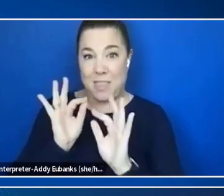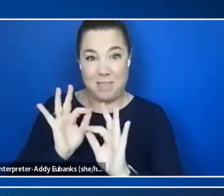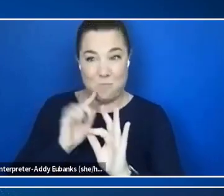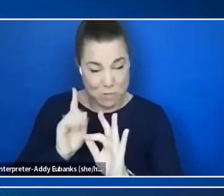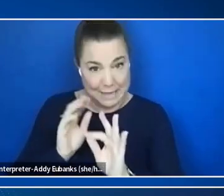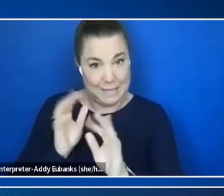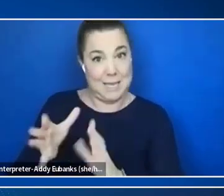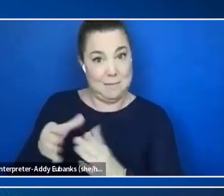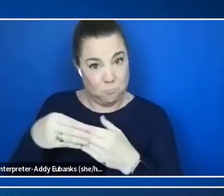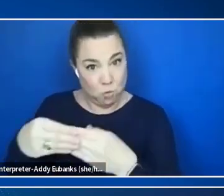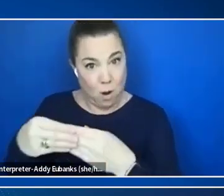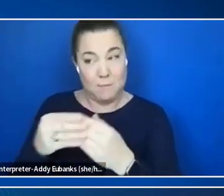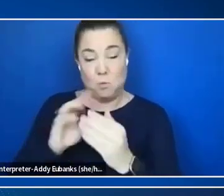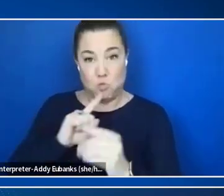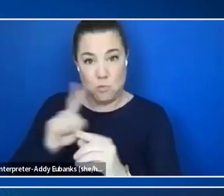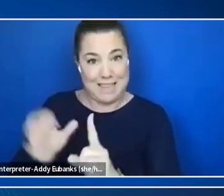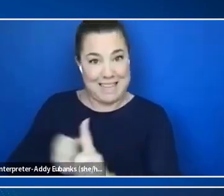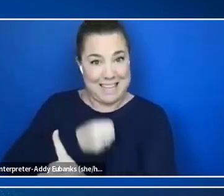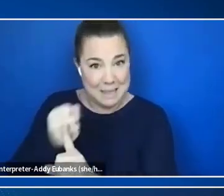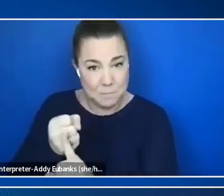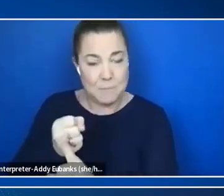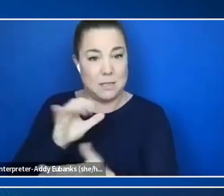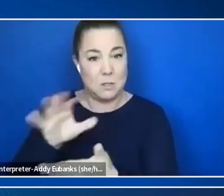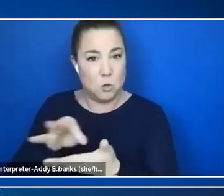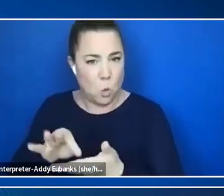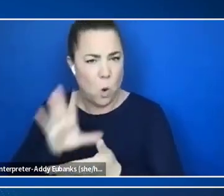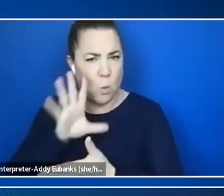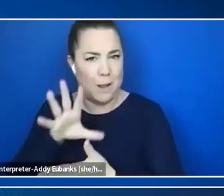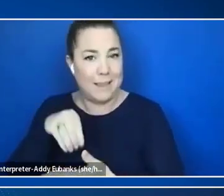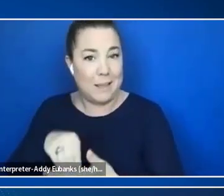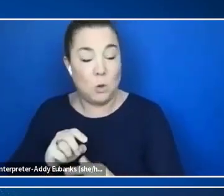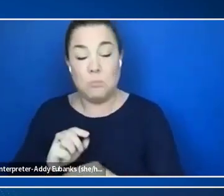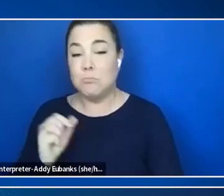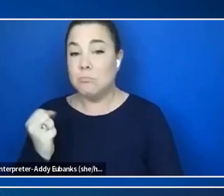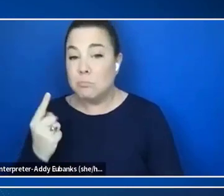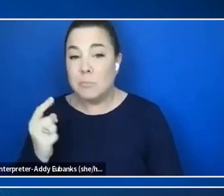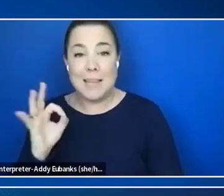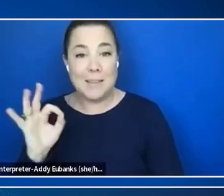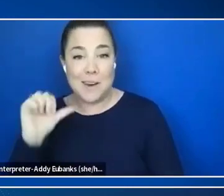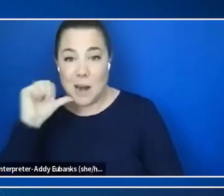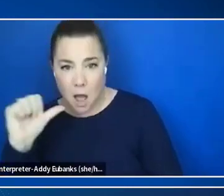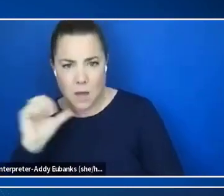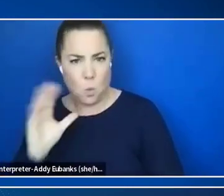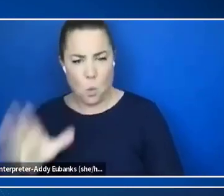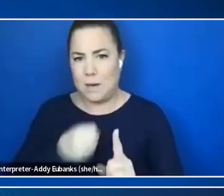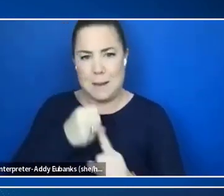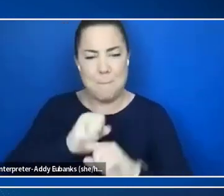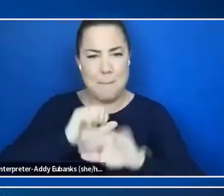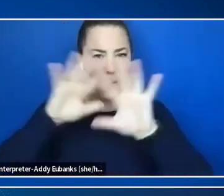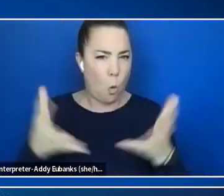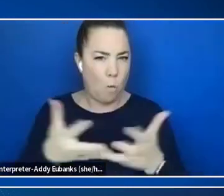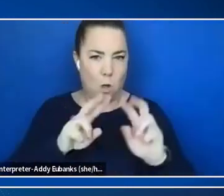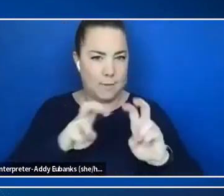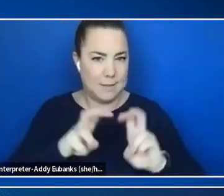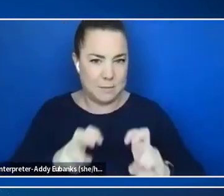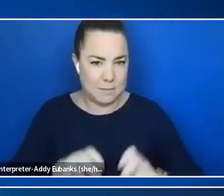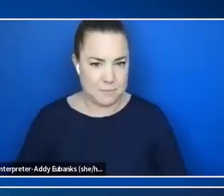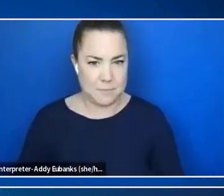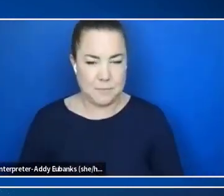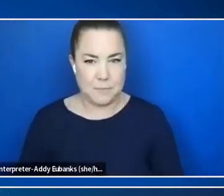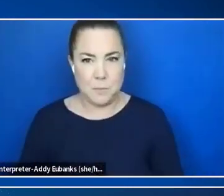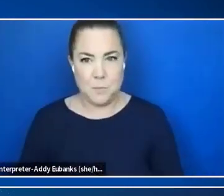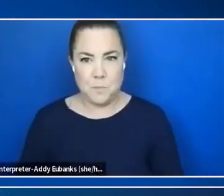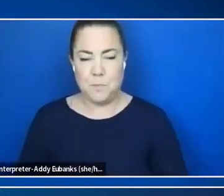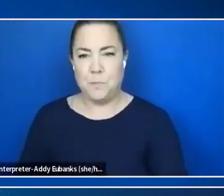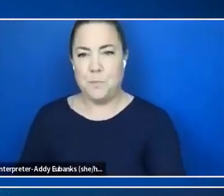it can be included. But, if it's not, then it doesn't affect the overall assessment. Okay, so